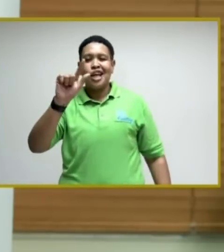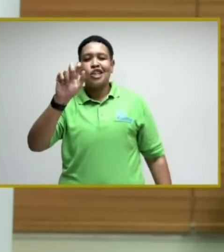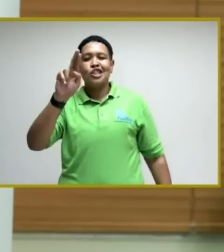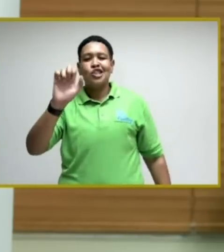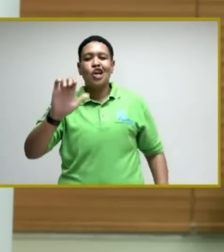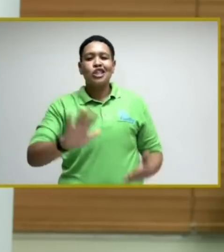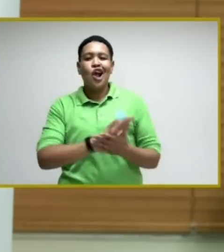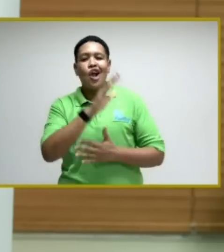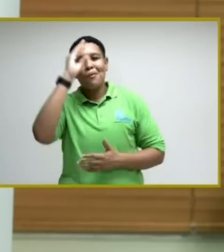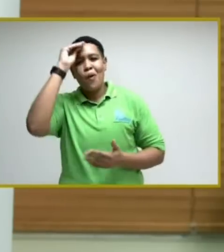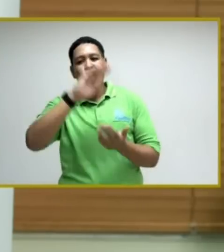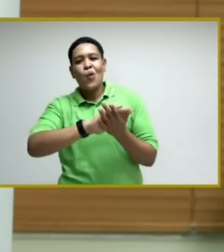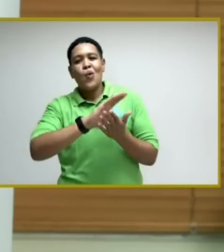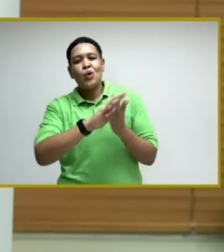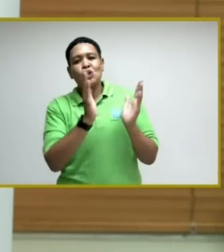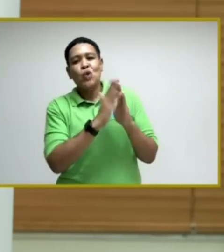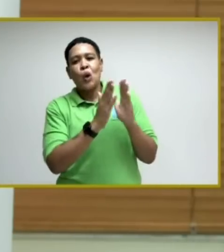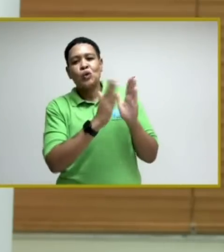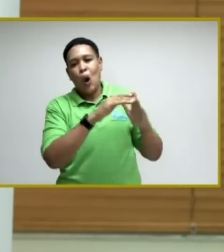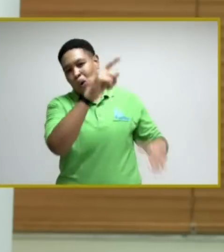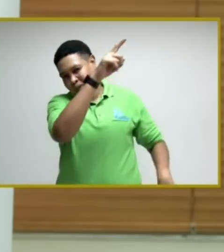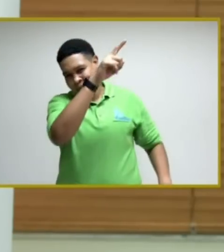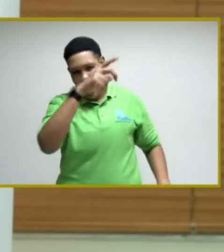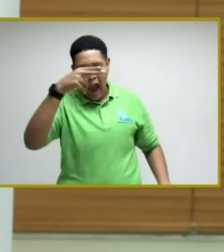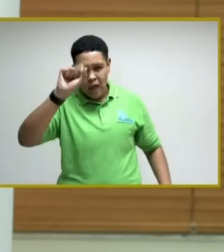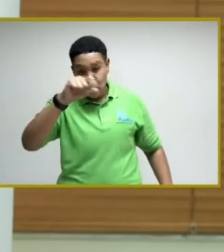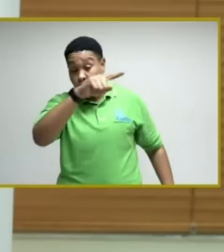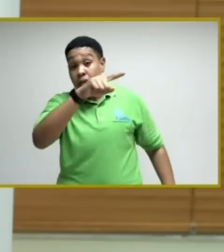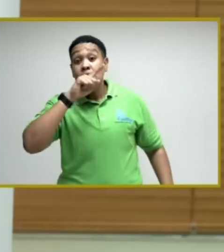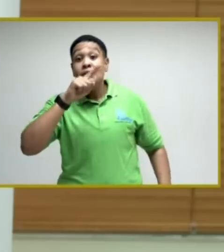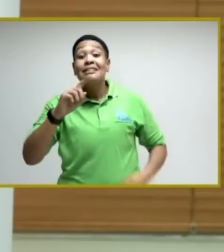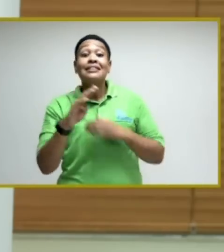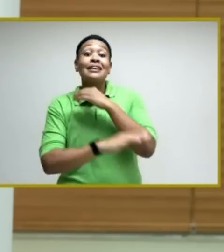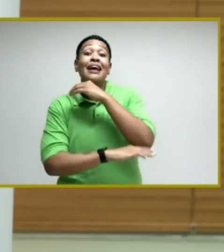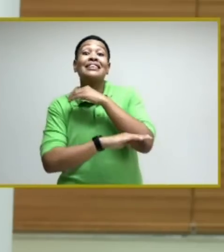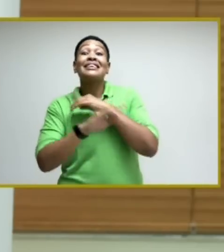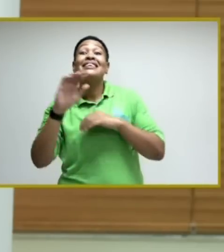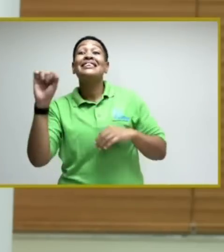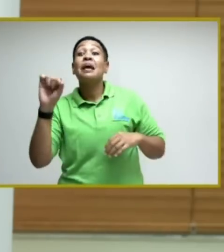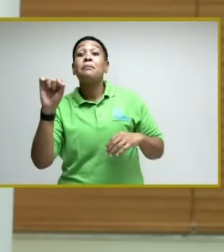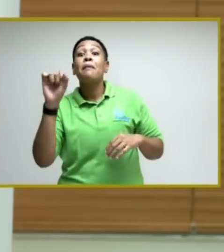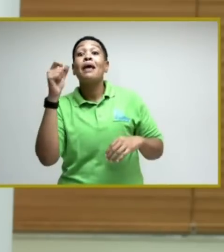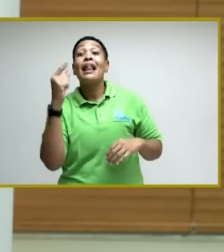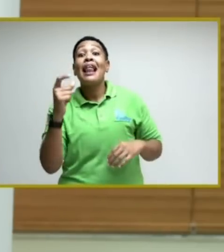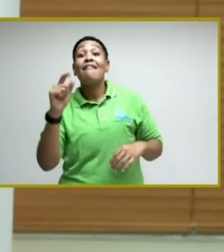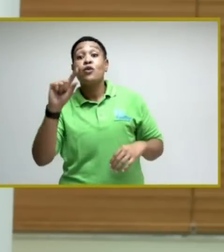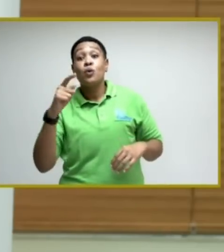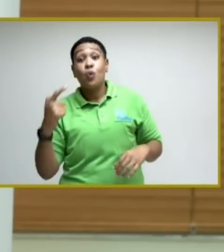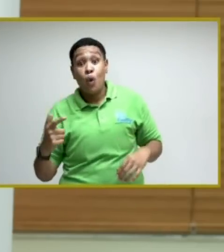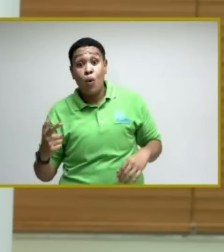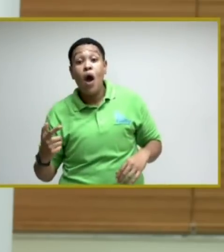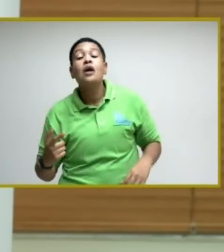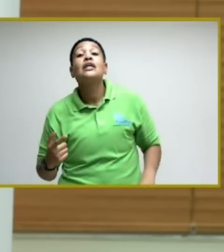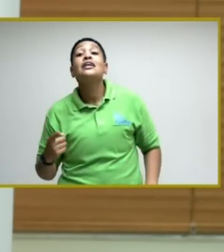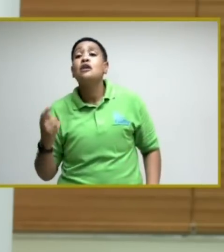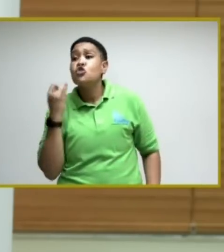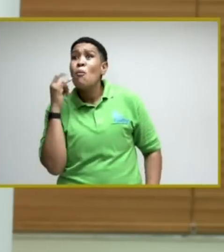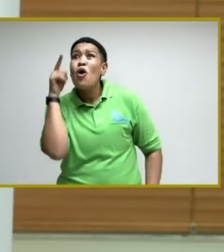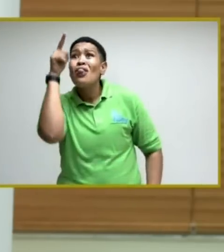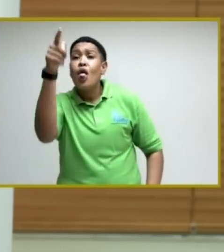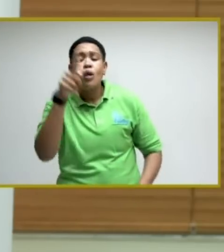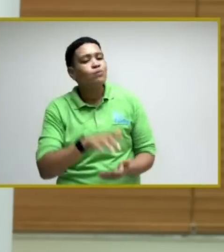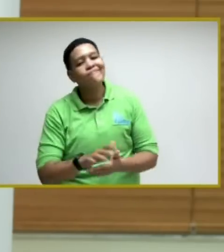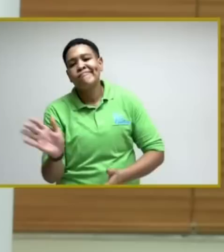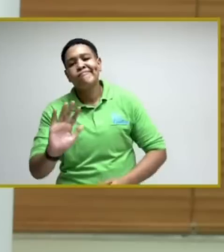September 11th, 2021, are asked to go to the National Arena to get their second dose of